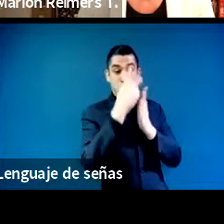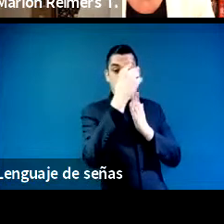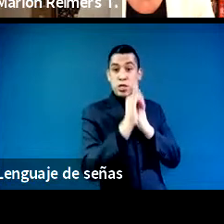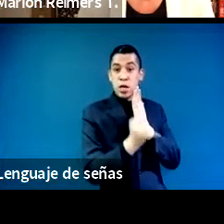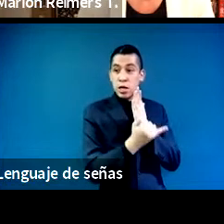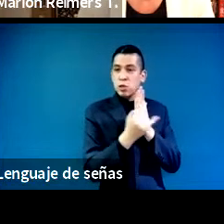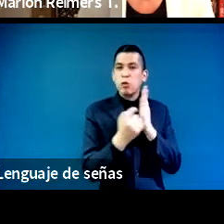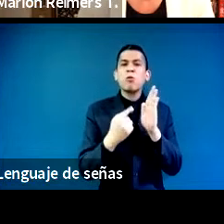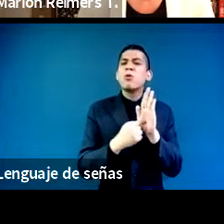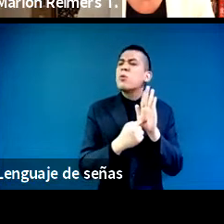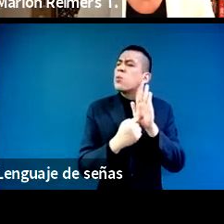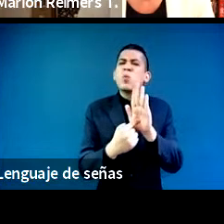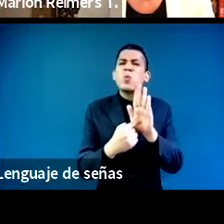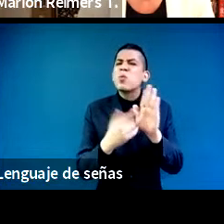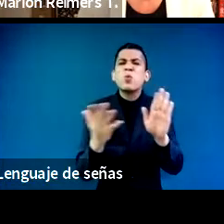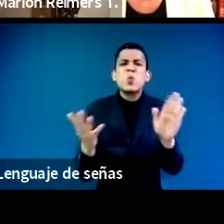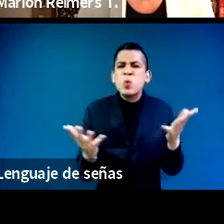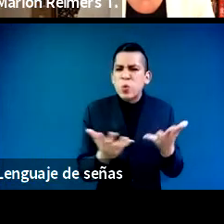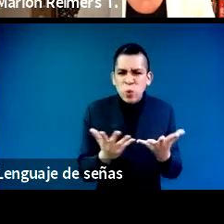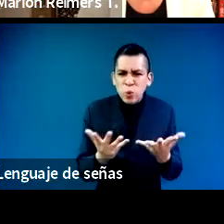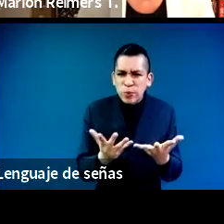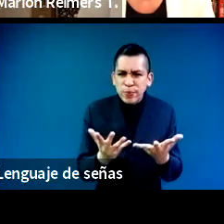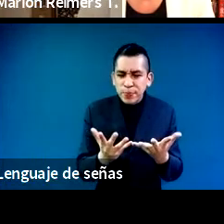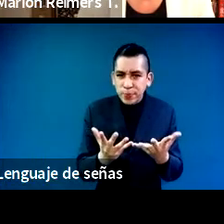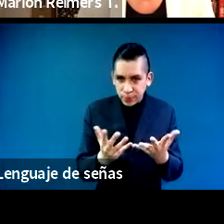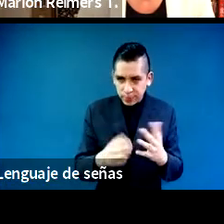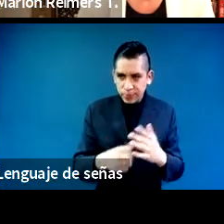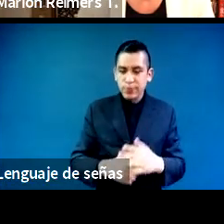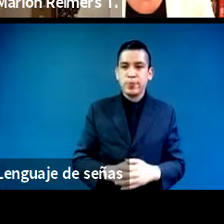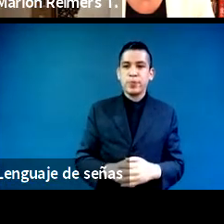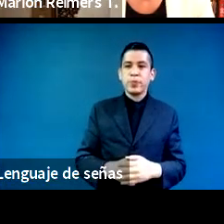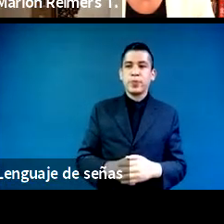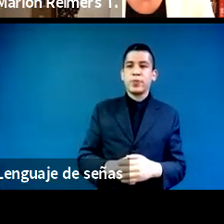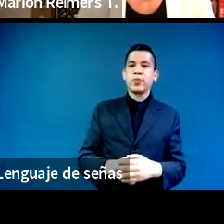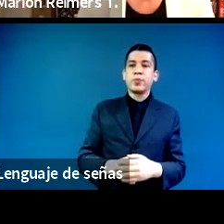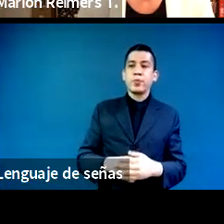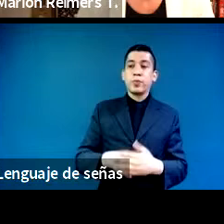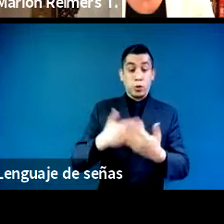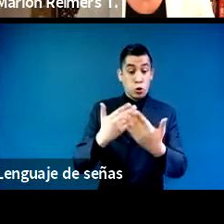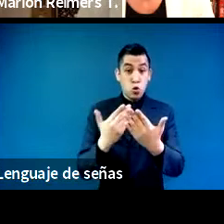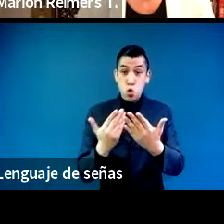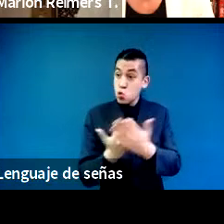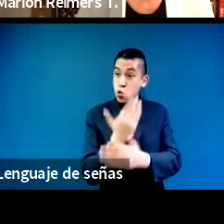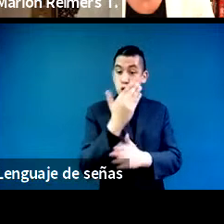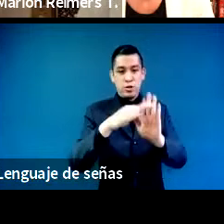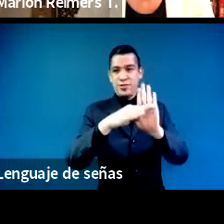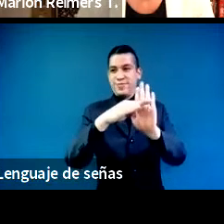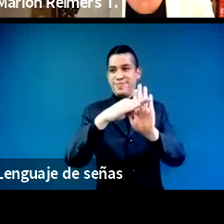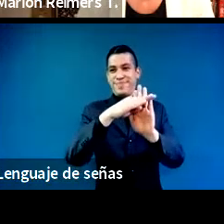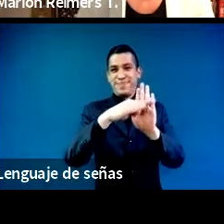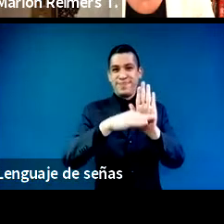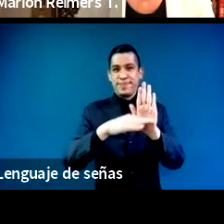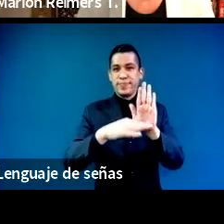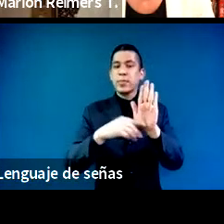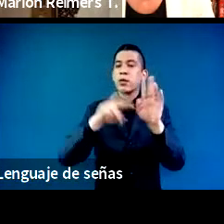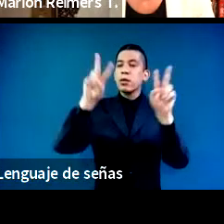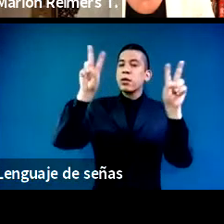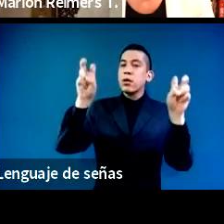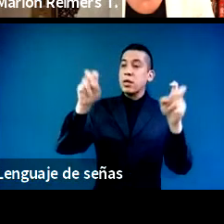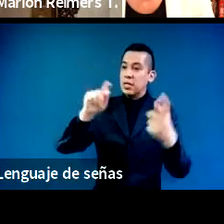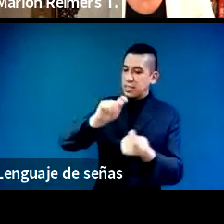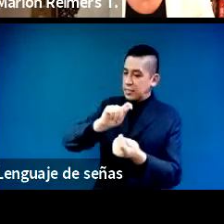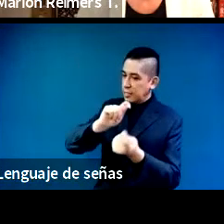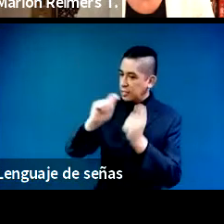our content looks like. We're counting the number of men and number of women to increase our representation of women to 50% women over a